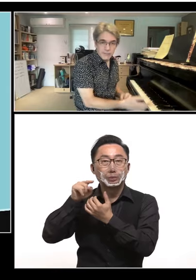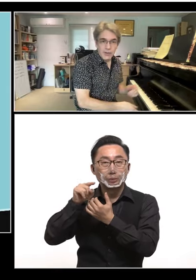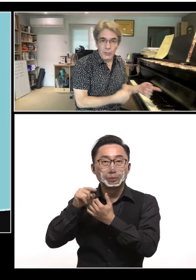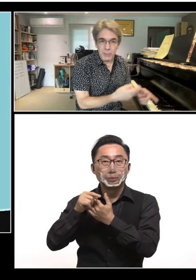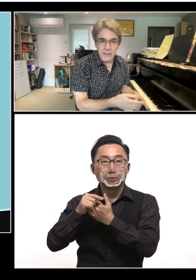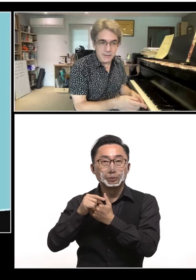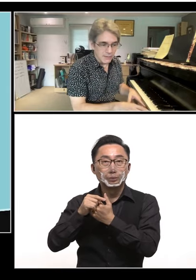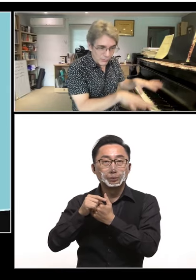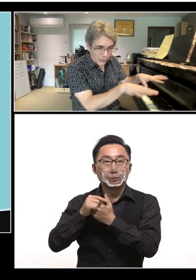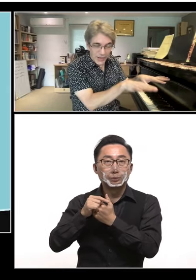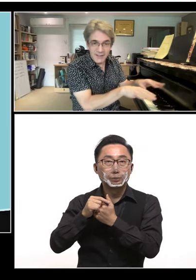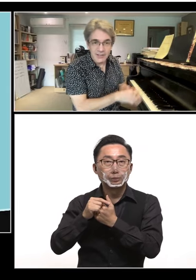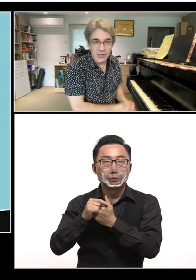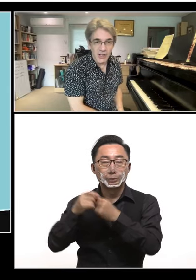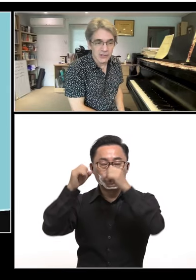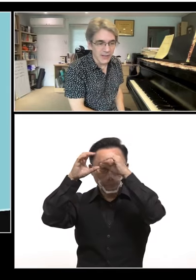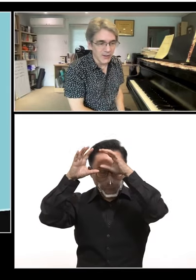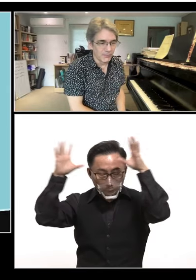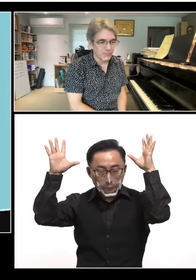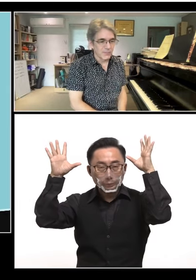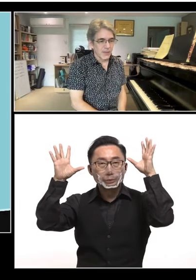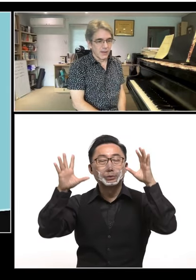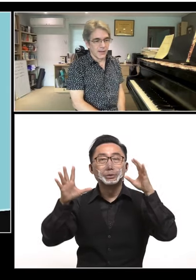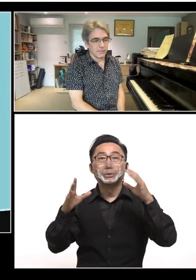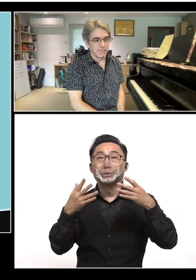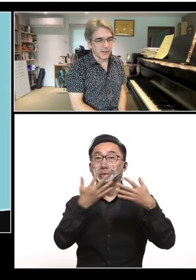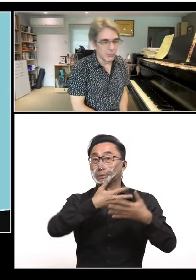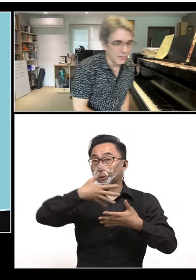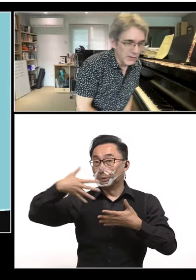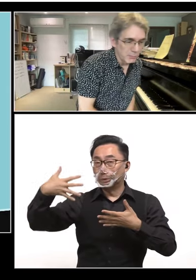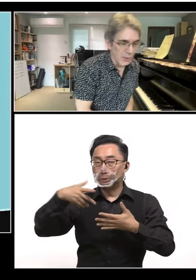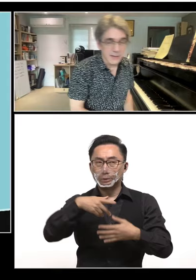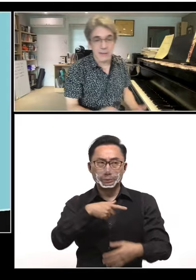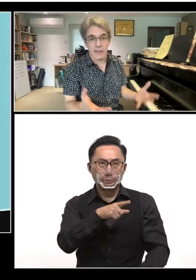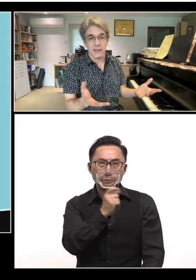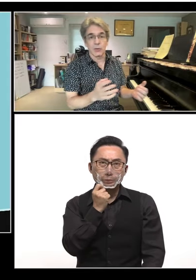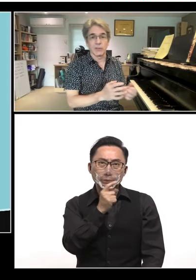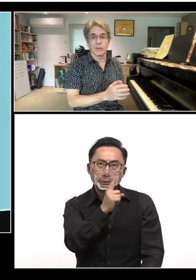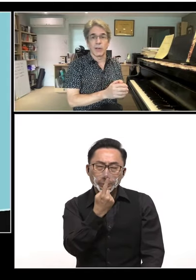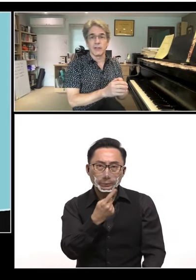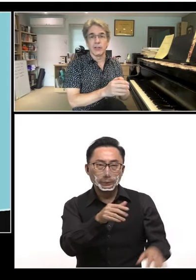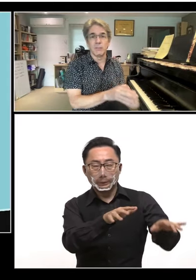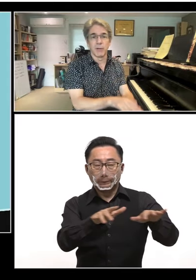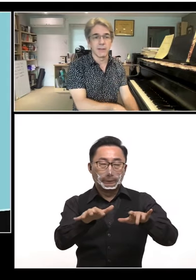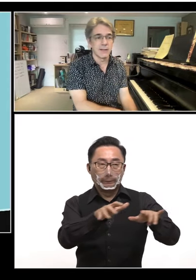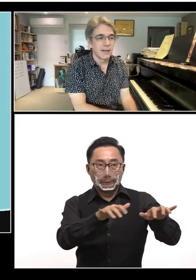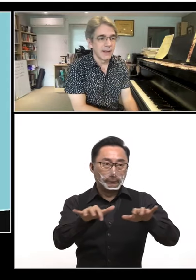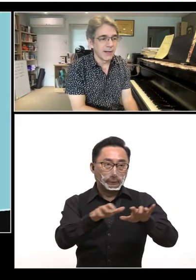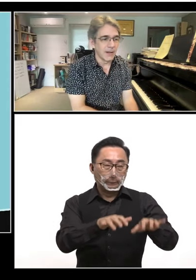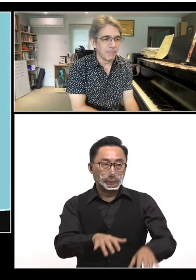Quite a difficult piece for such a young child. And I was very impressed. His technique was quite good,